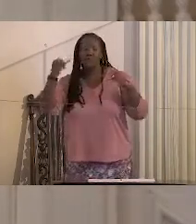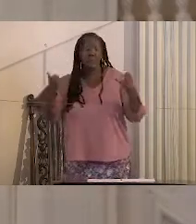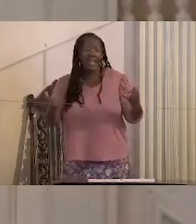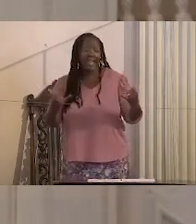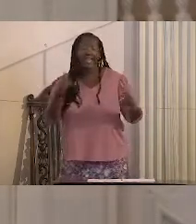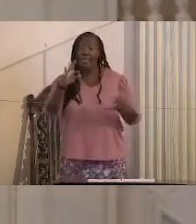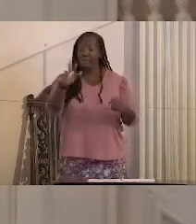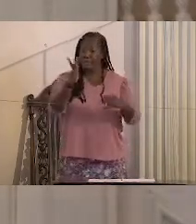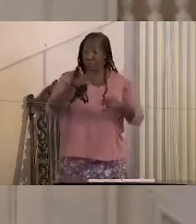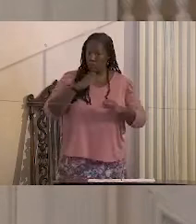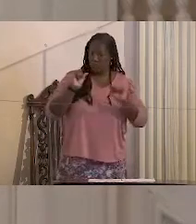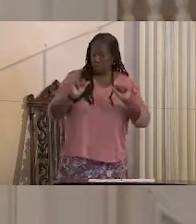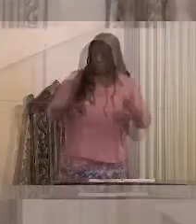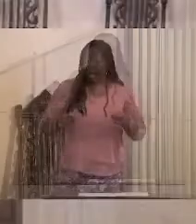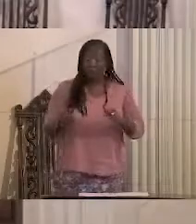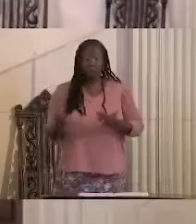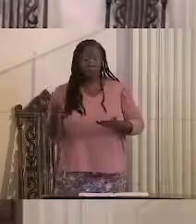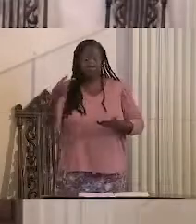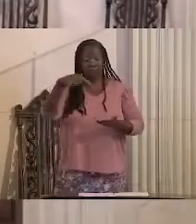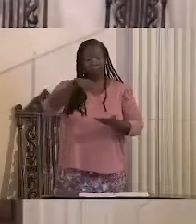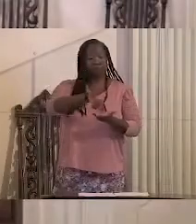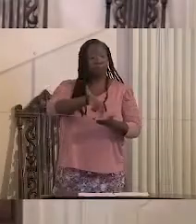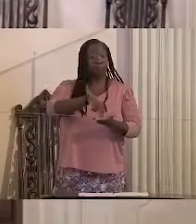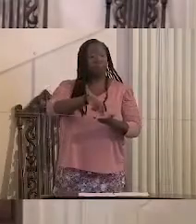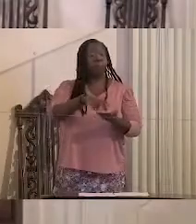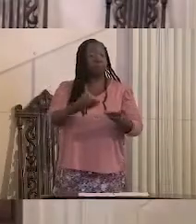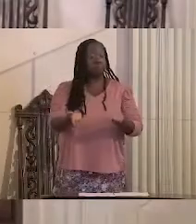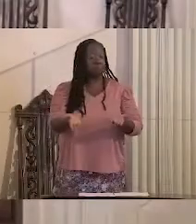to rise in body and or spirit.